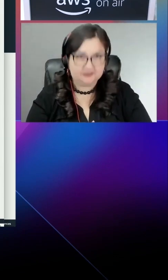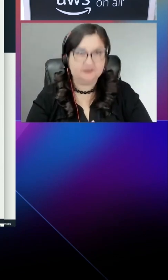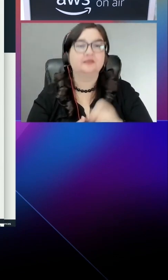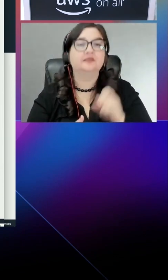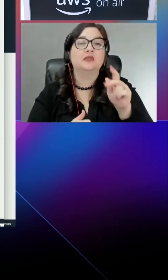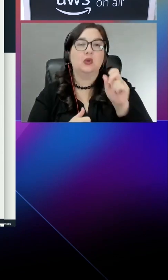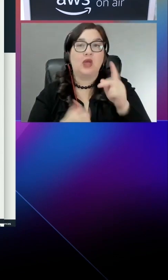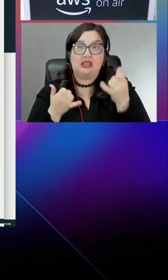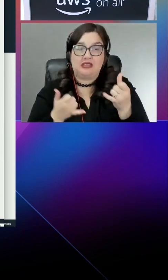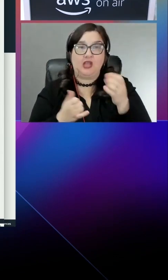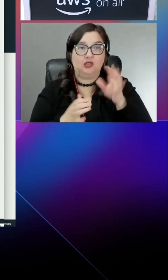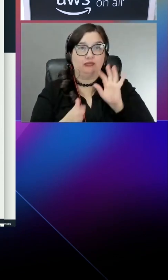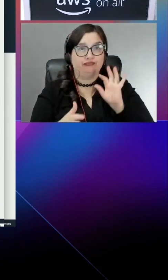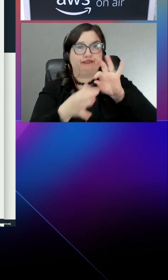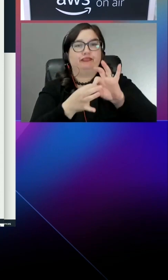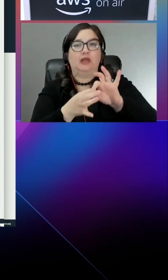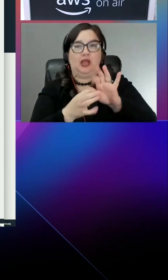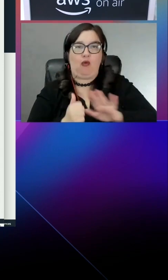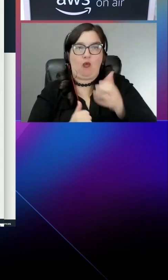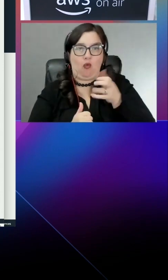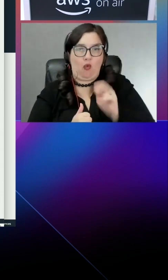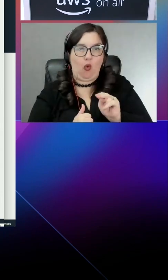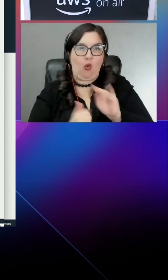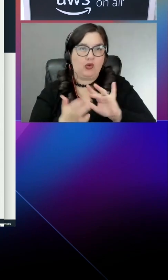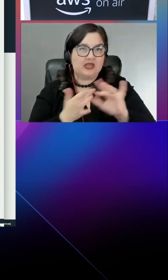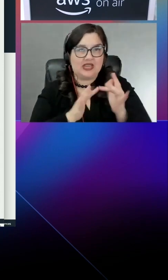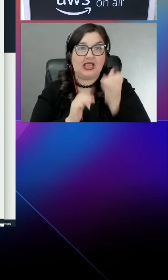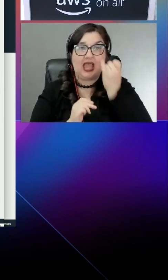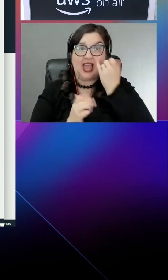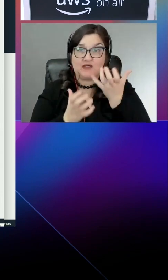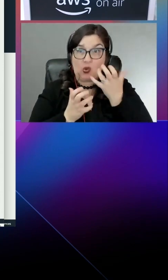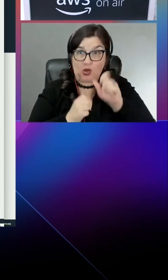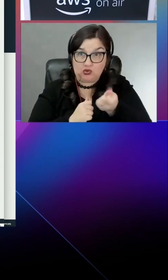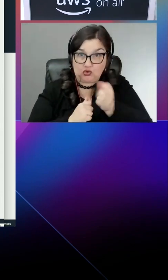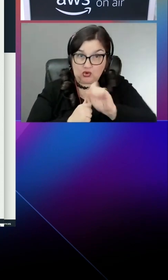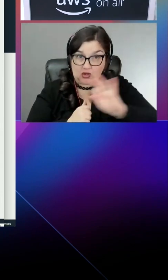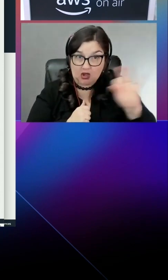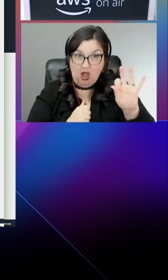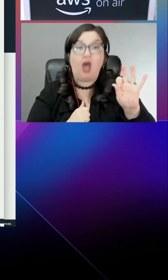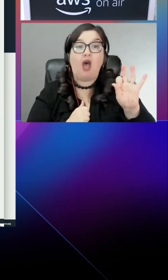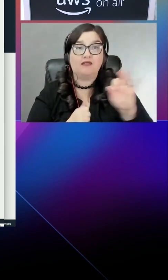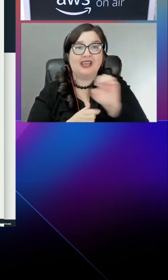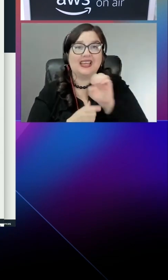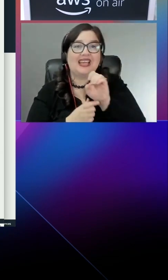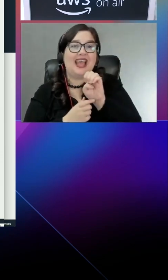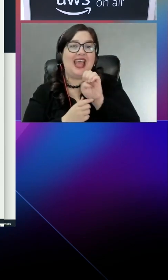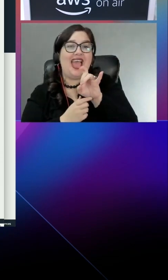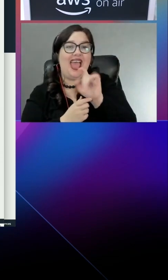easy. And if you just want to turn it off, you edit your VIF,